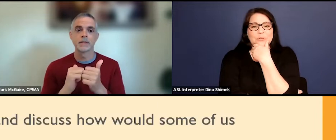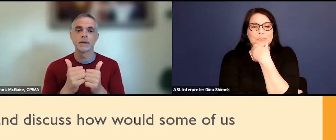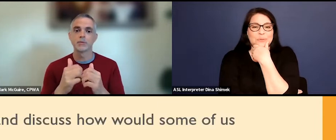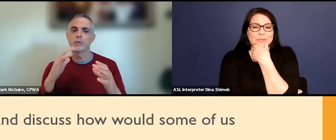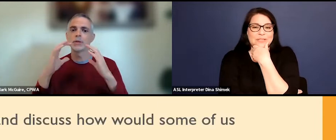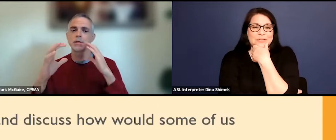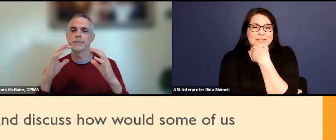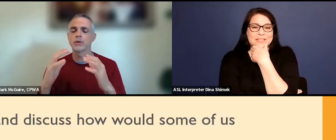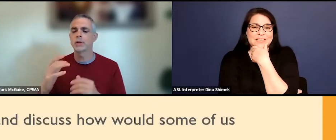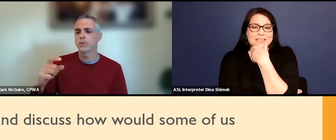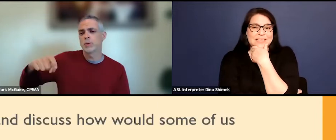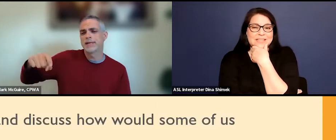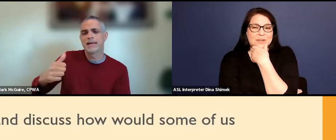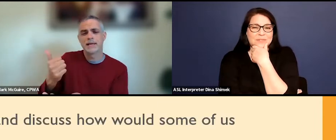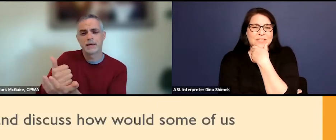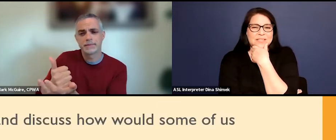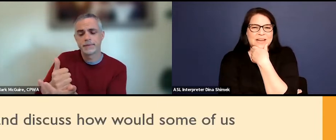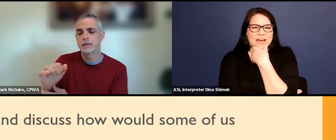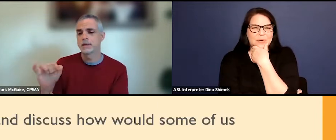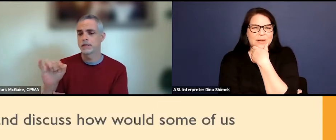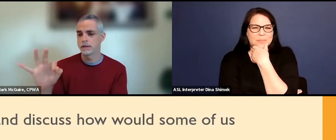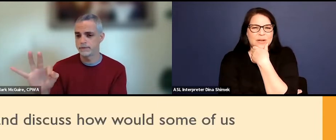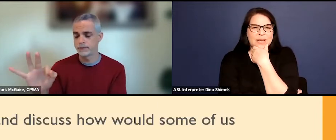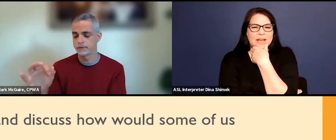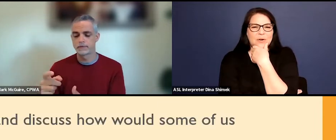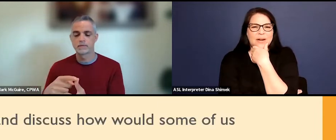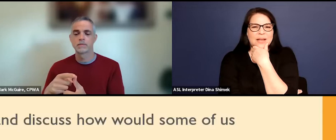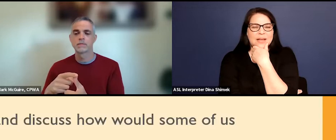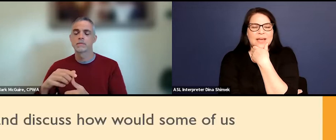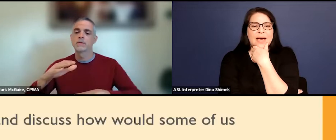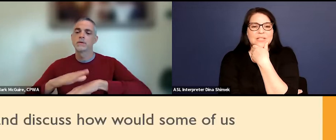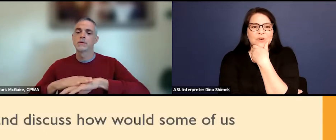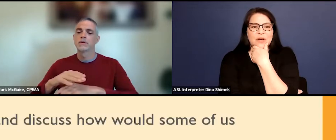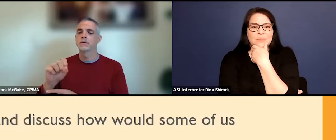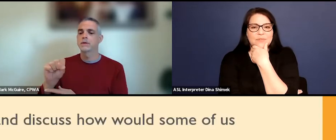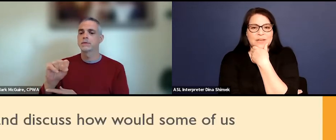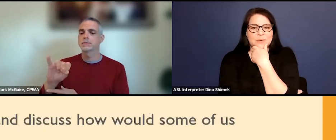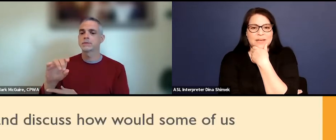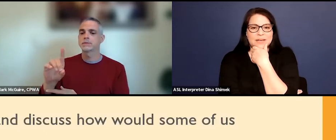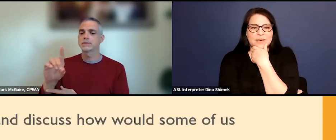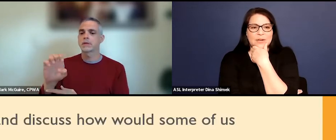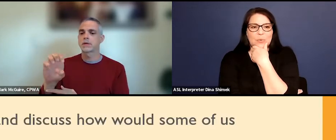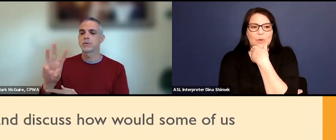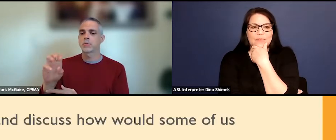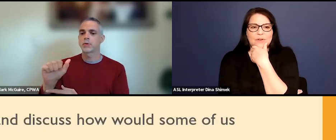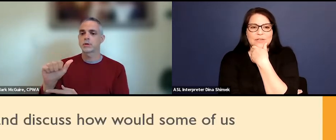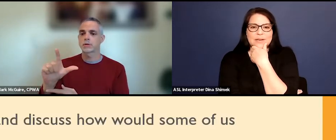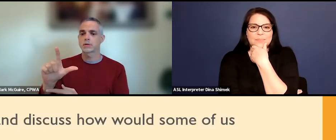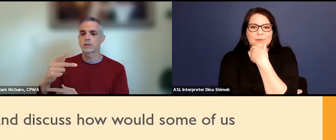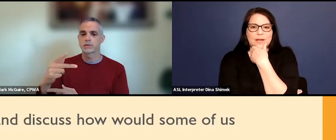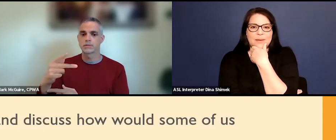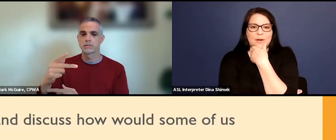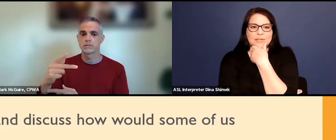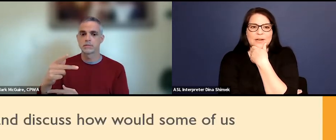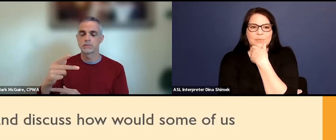in multiple situations like this, and then you have to decide, how do I communicate? How can I ask for help if need be? What if, for